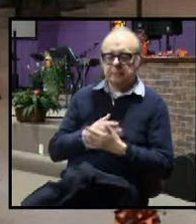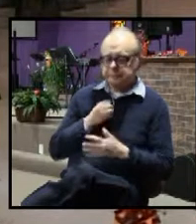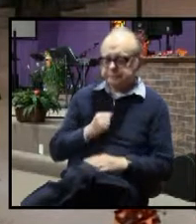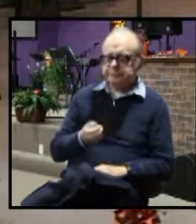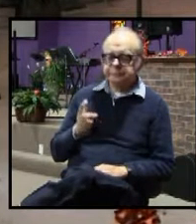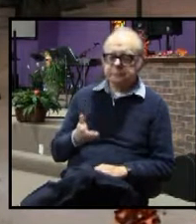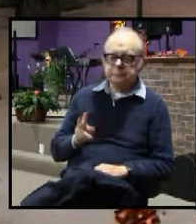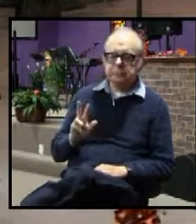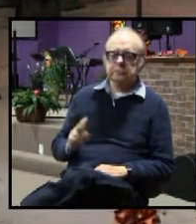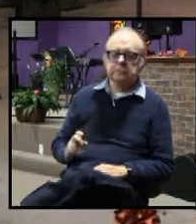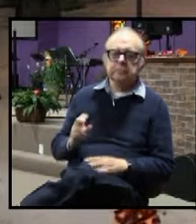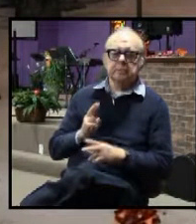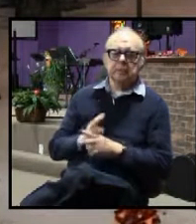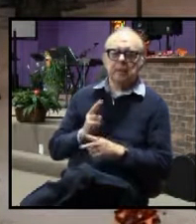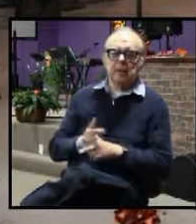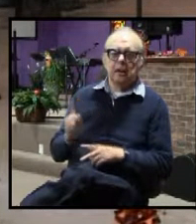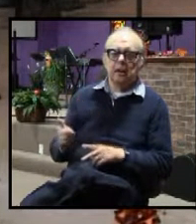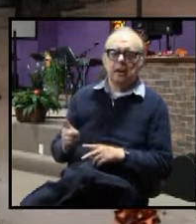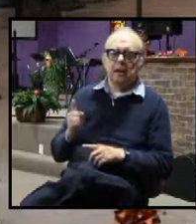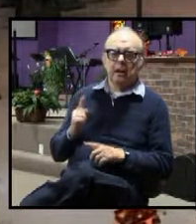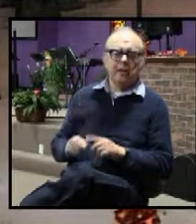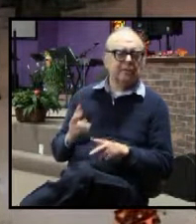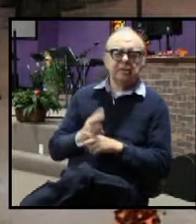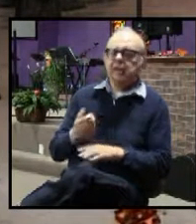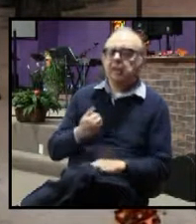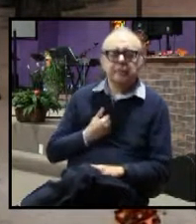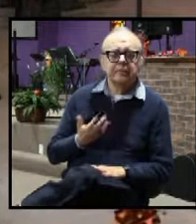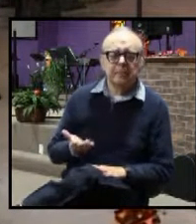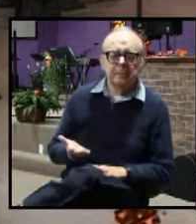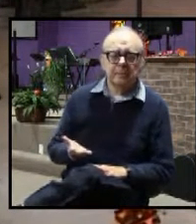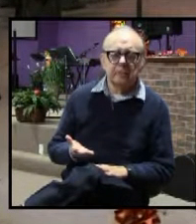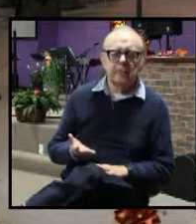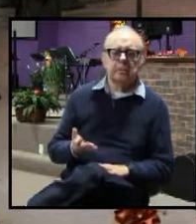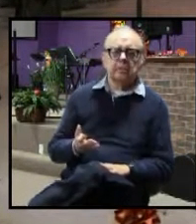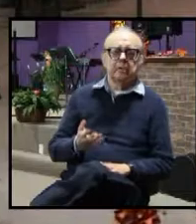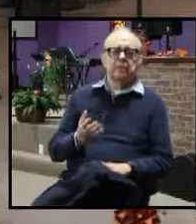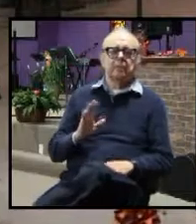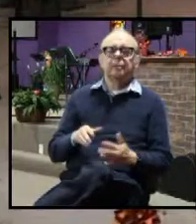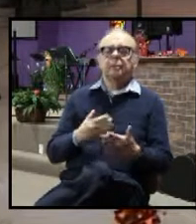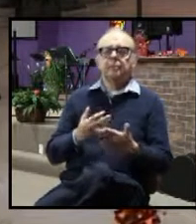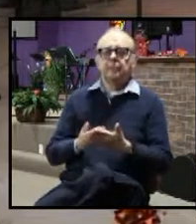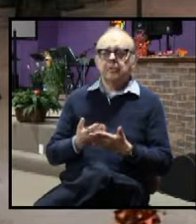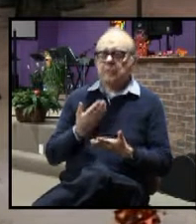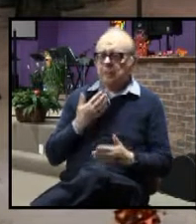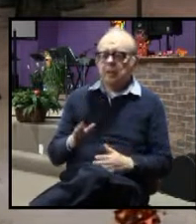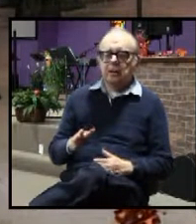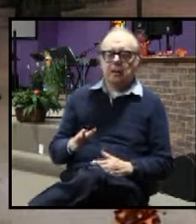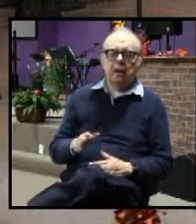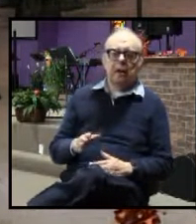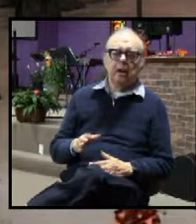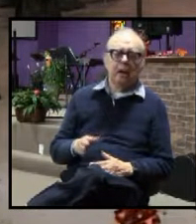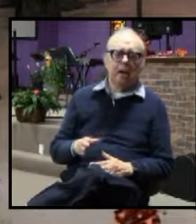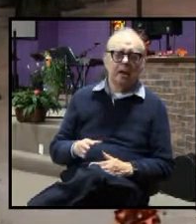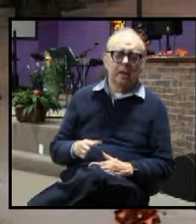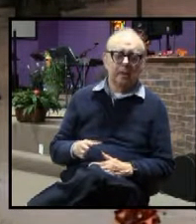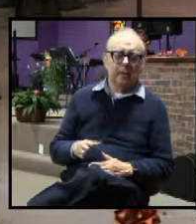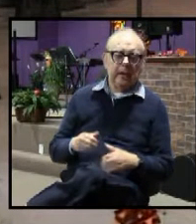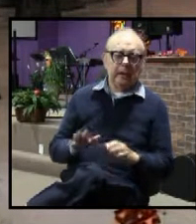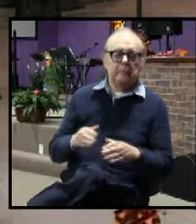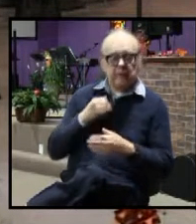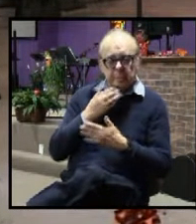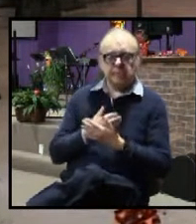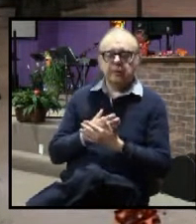daughter was 3.5 years old, I could no longer take care of her because I couldn't even take care of myself. My addiction had gotten that bad, and at the request of my aunt, I allowed my